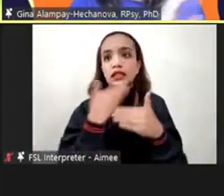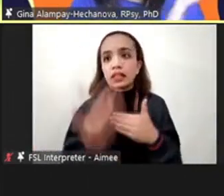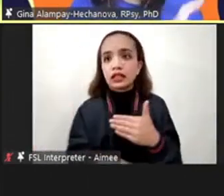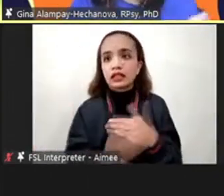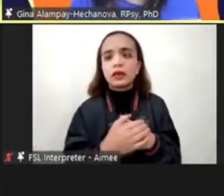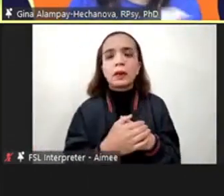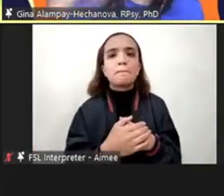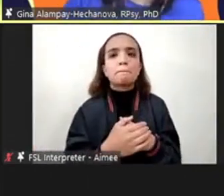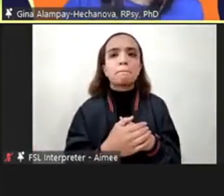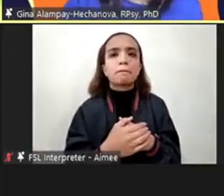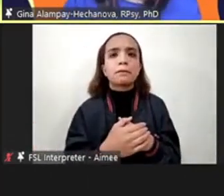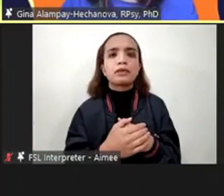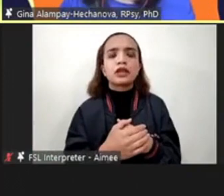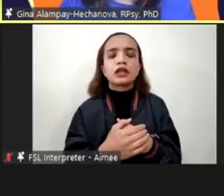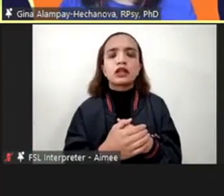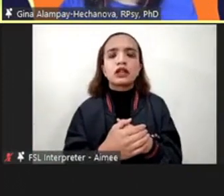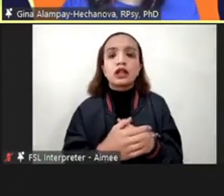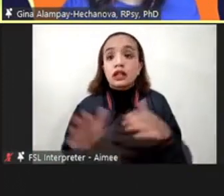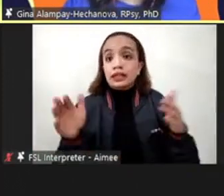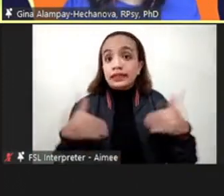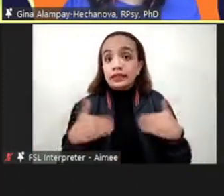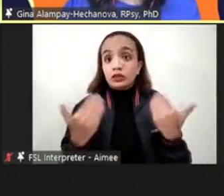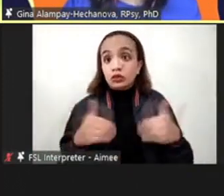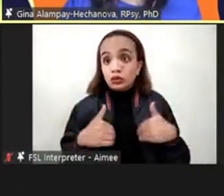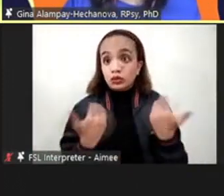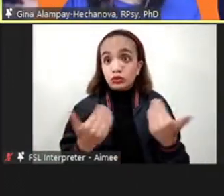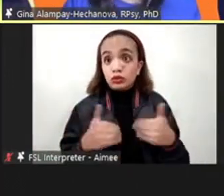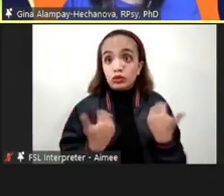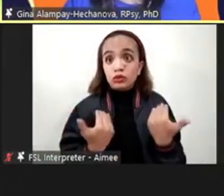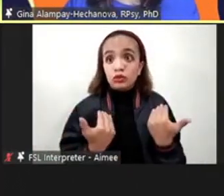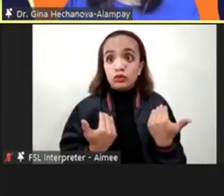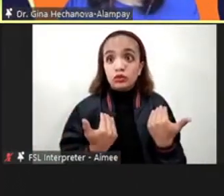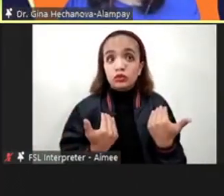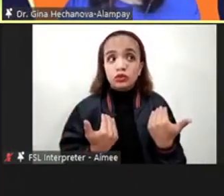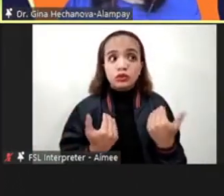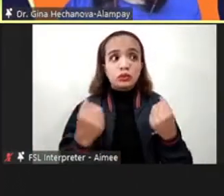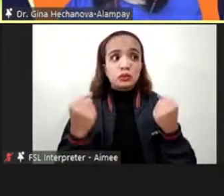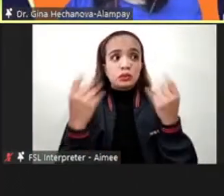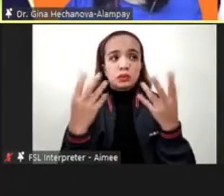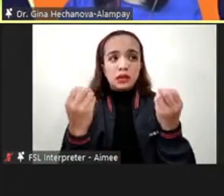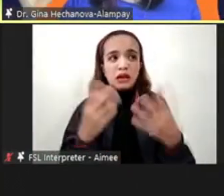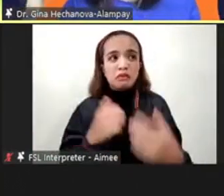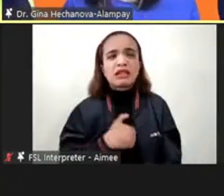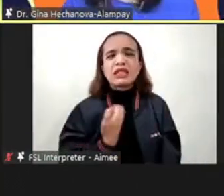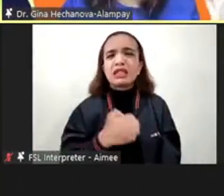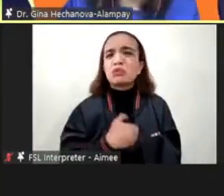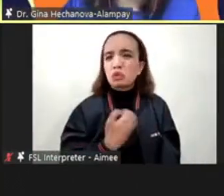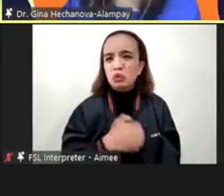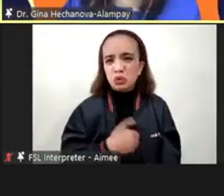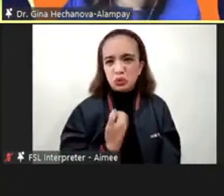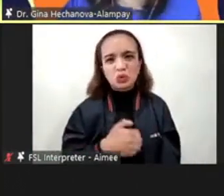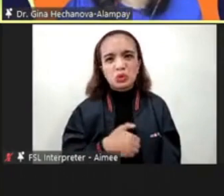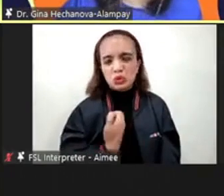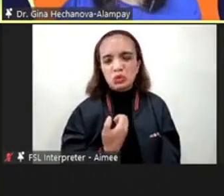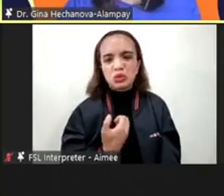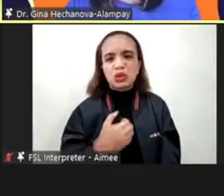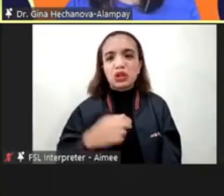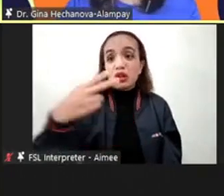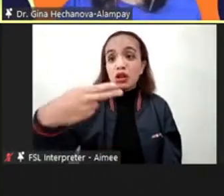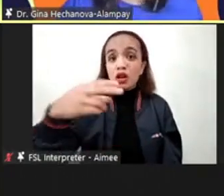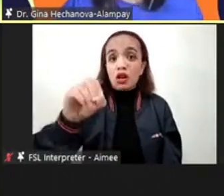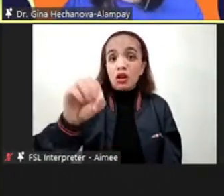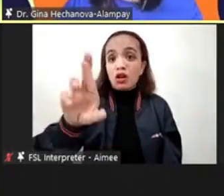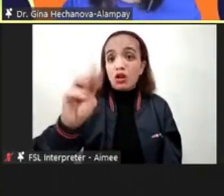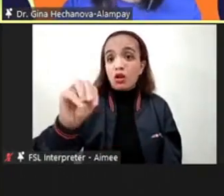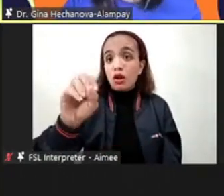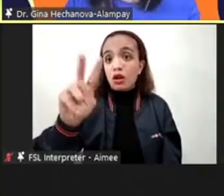from adolescent to the mid-20s, you have a lot of emotions. So your hormones are fluctuating,